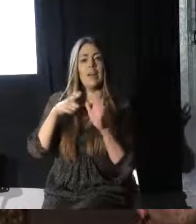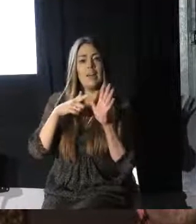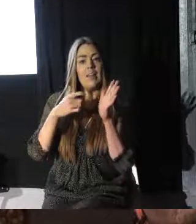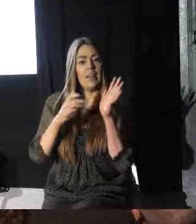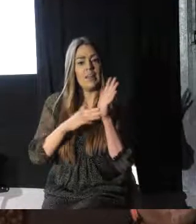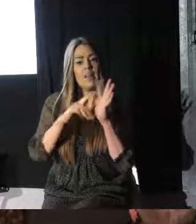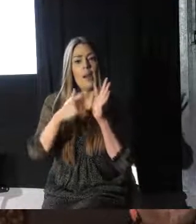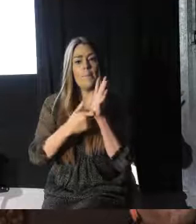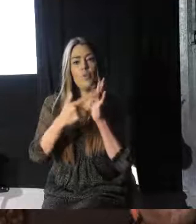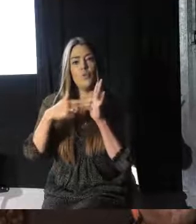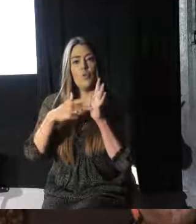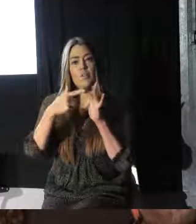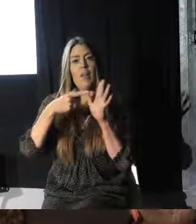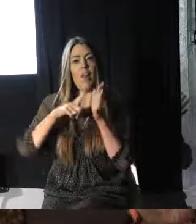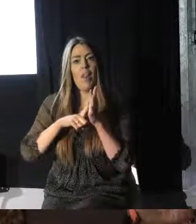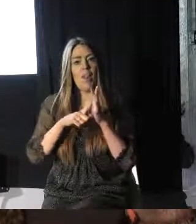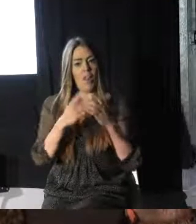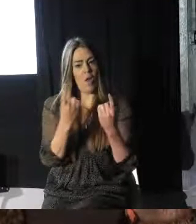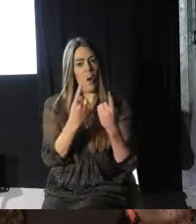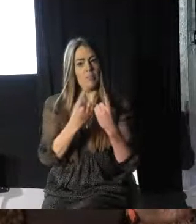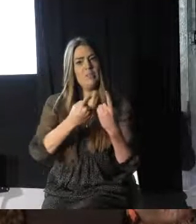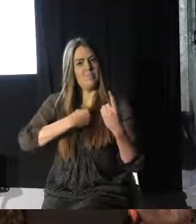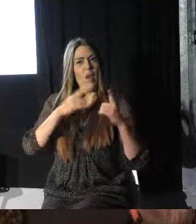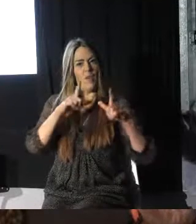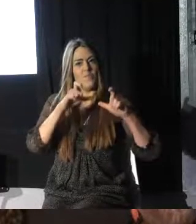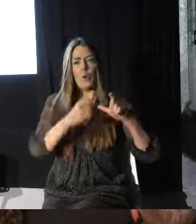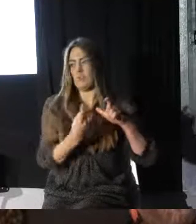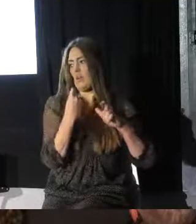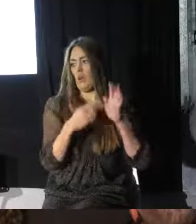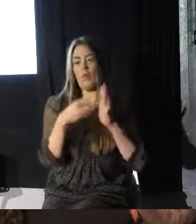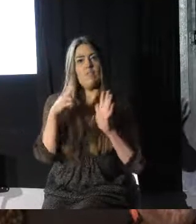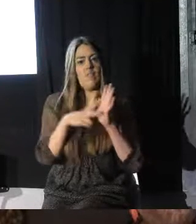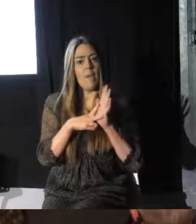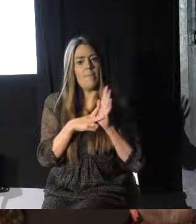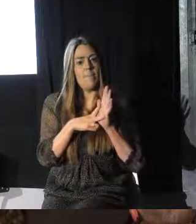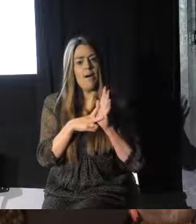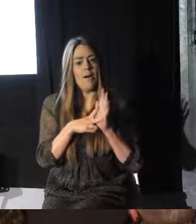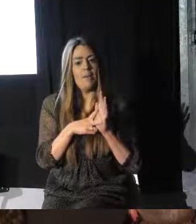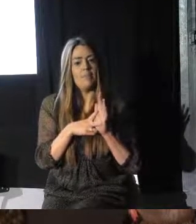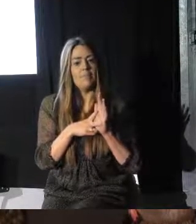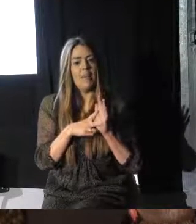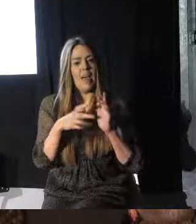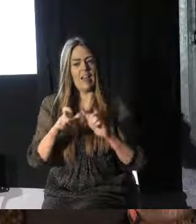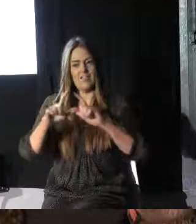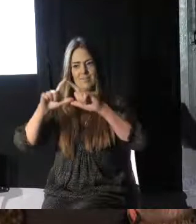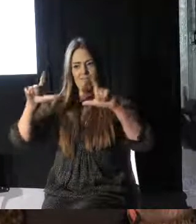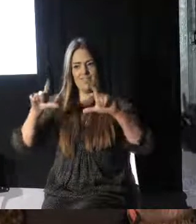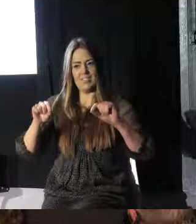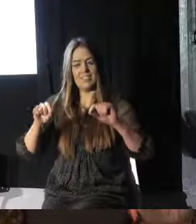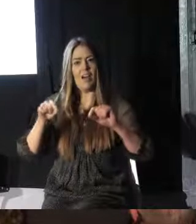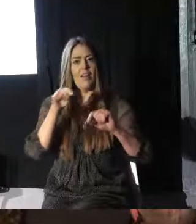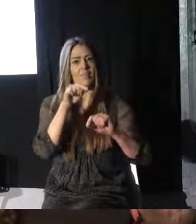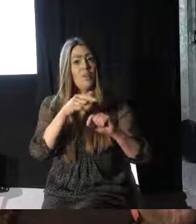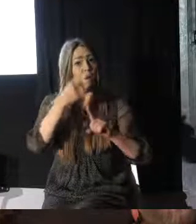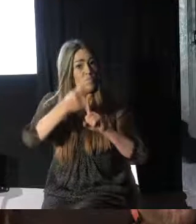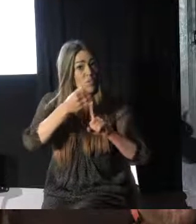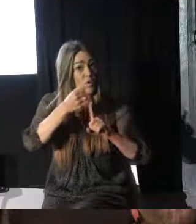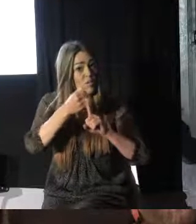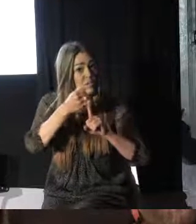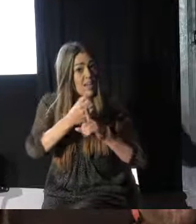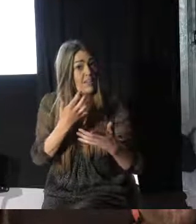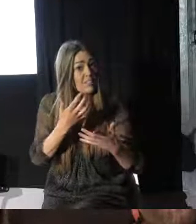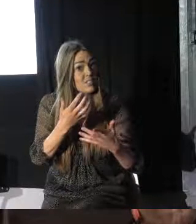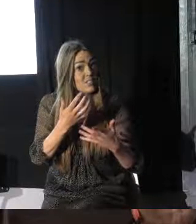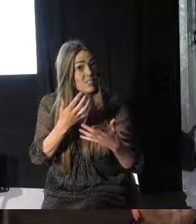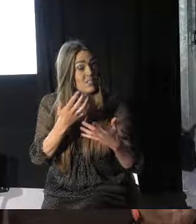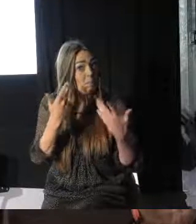object here, which is a photograph that I took in November, and the sign in front of it, those protests are not